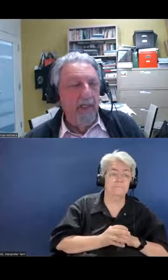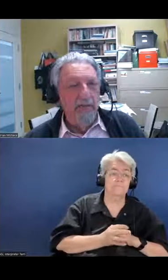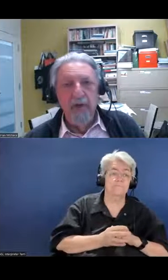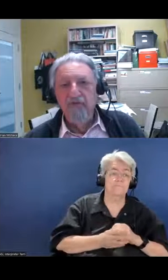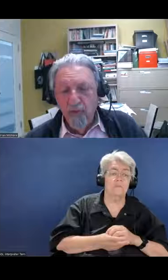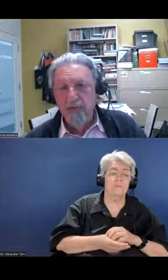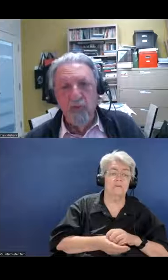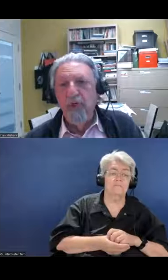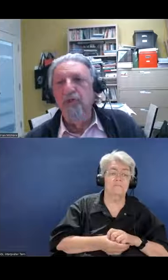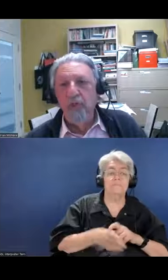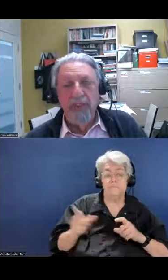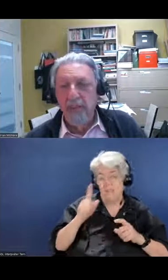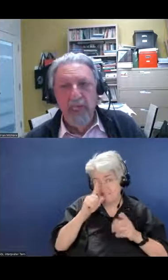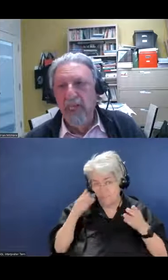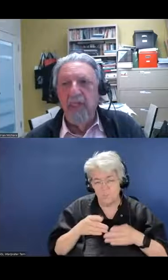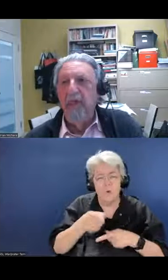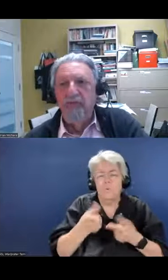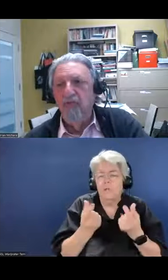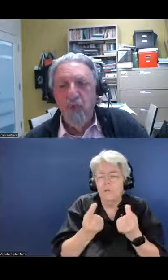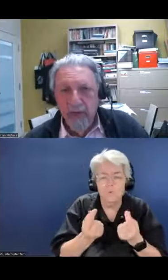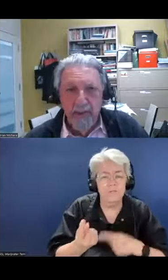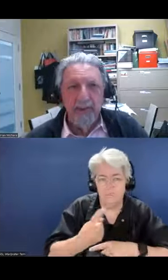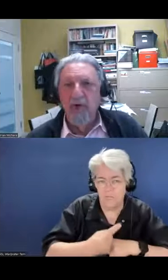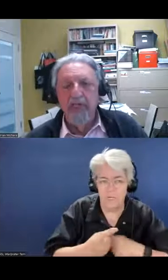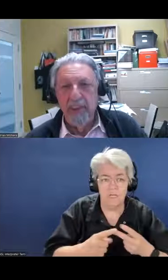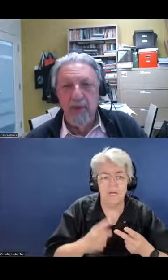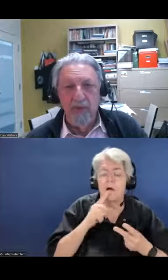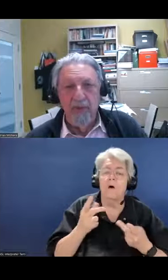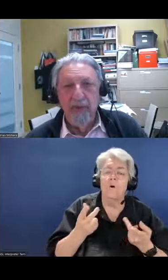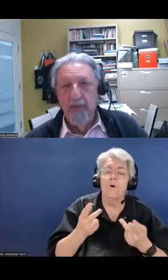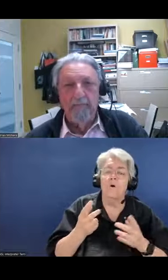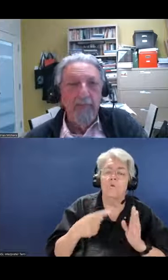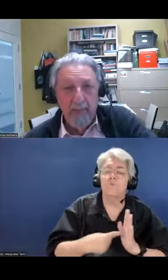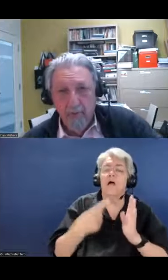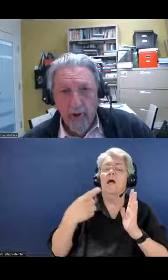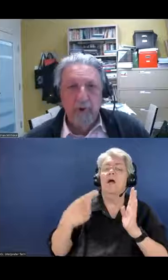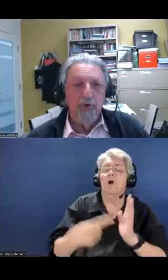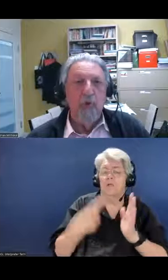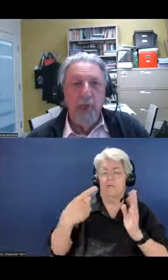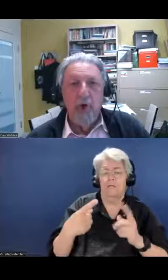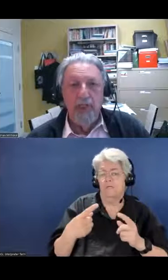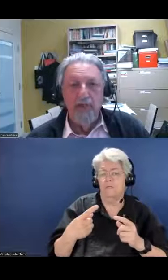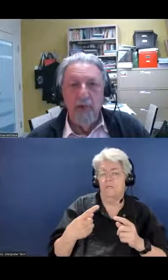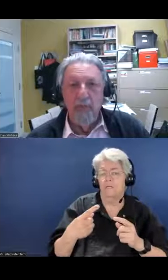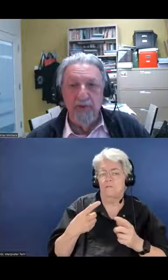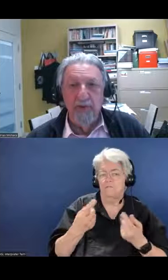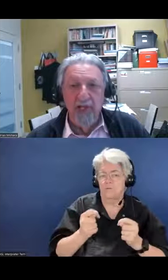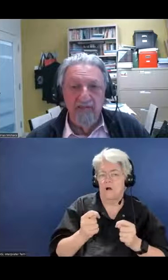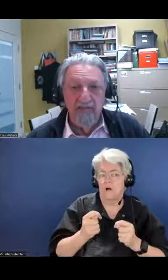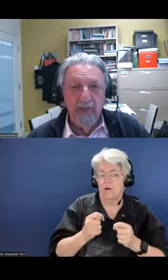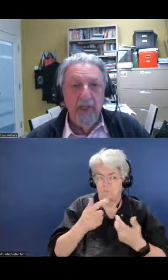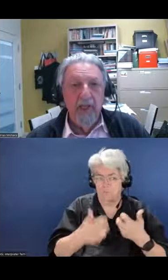And they focus on, what are you doing today? They rarely try to deal with the big problems going on in